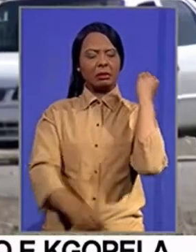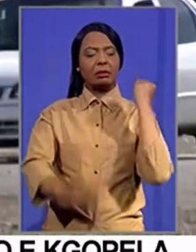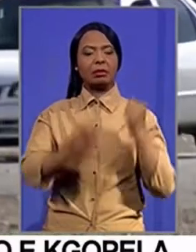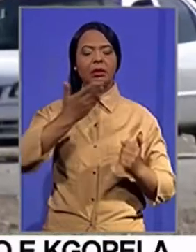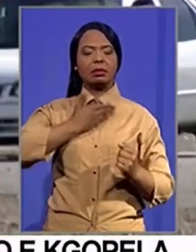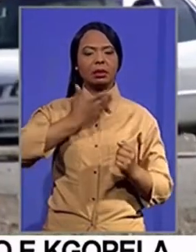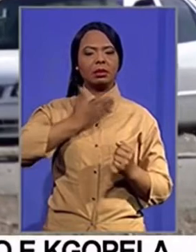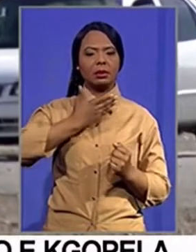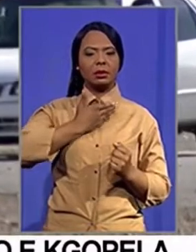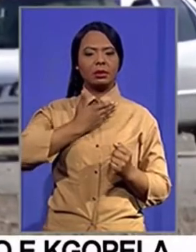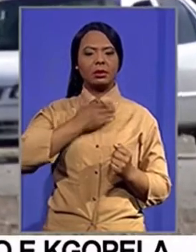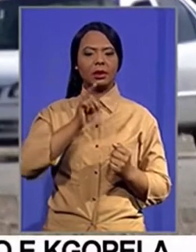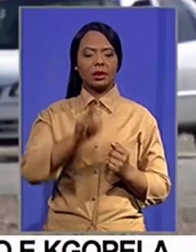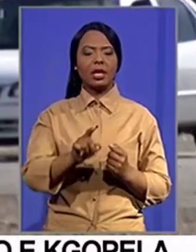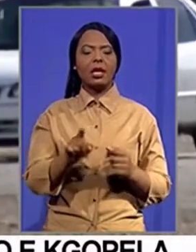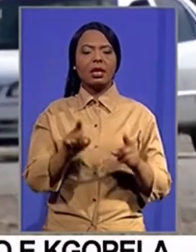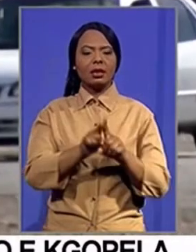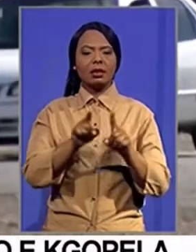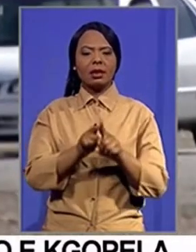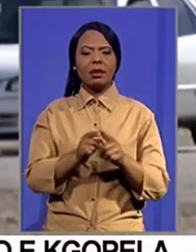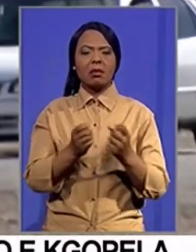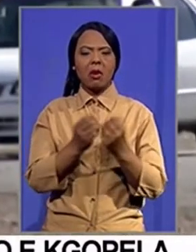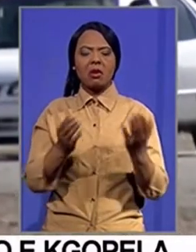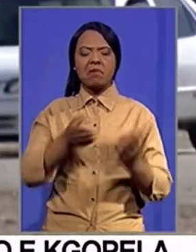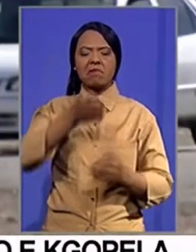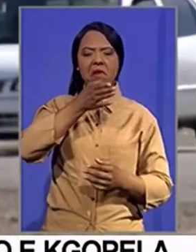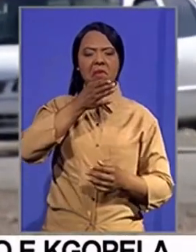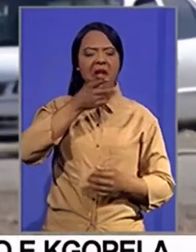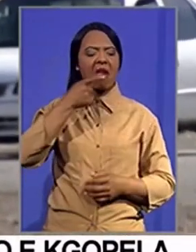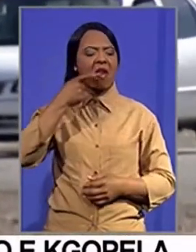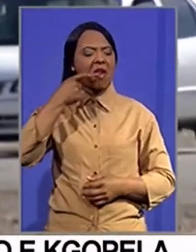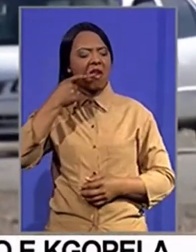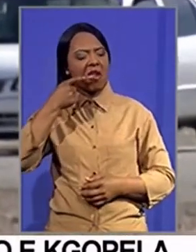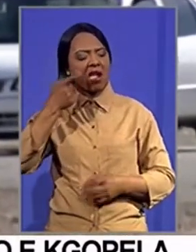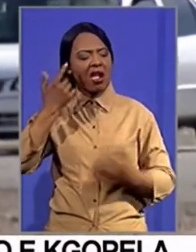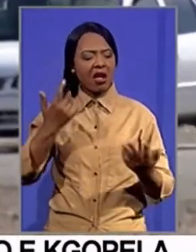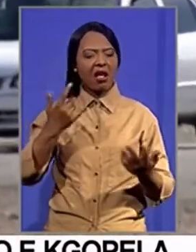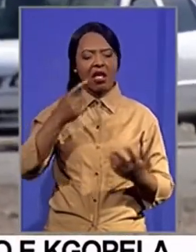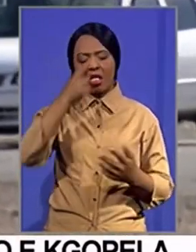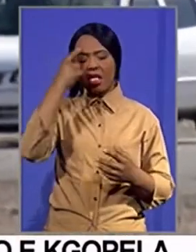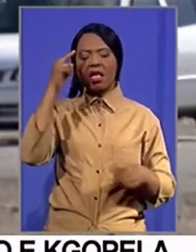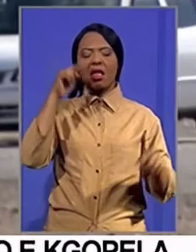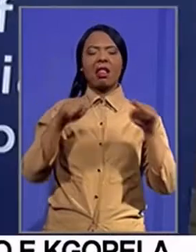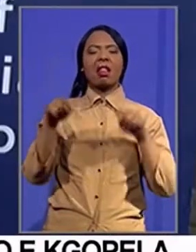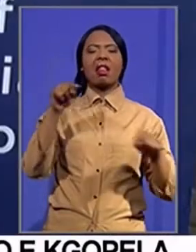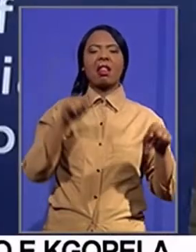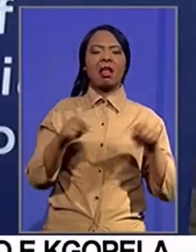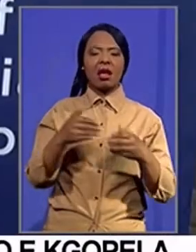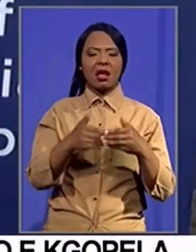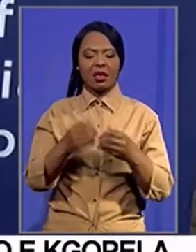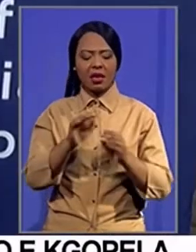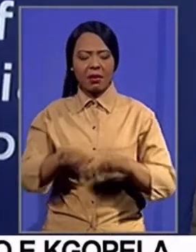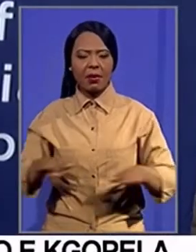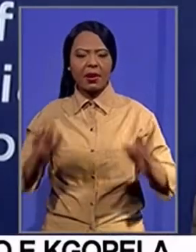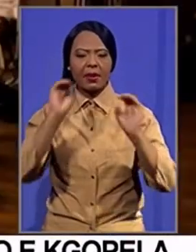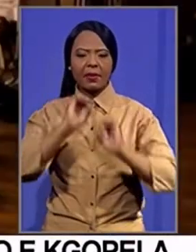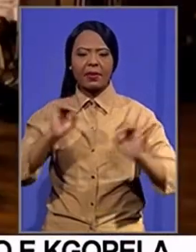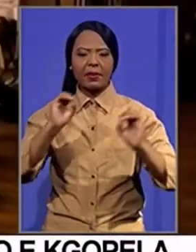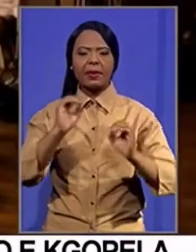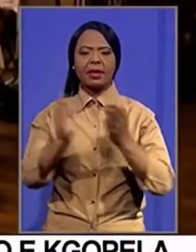itemogela mathata a bjalo ka tšhomišompe ya dinotagi, digongwana tša bosenyi, go hlokomologa ga bana le tlaiso ka